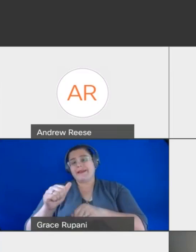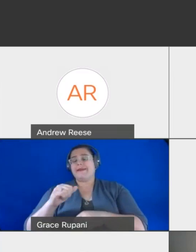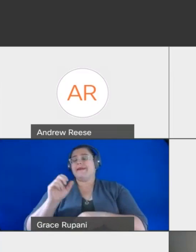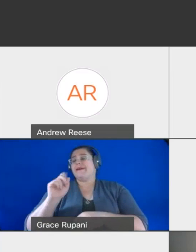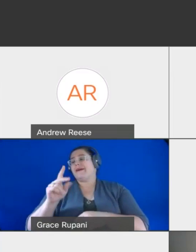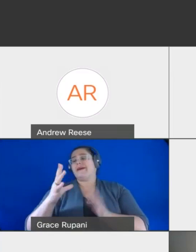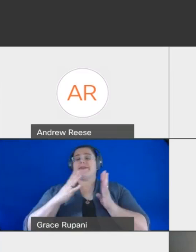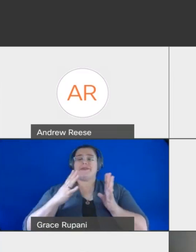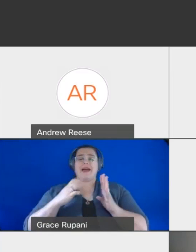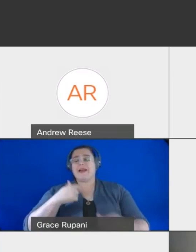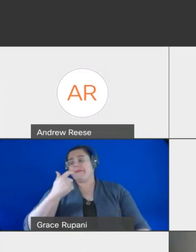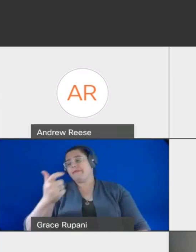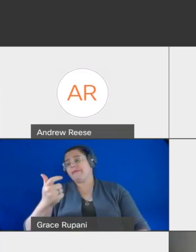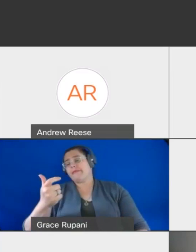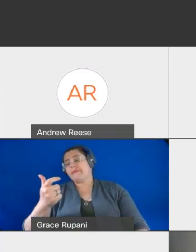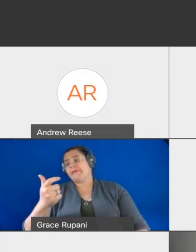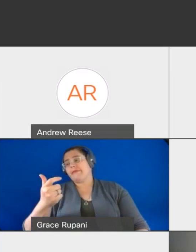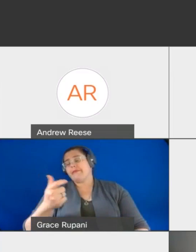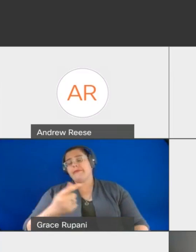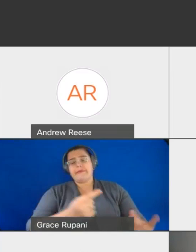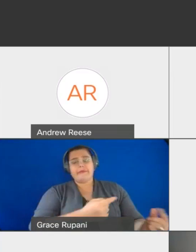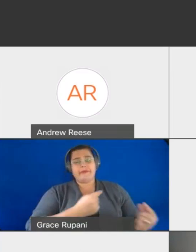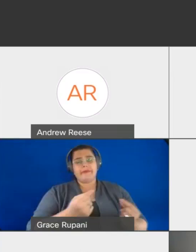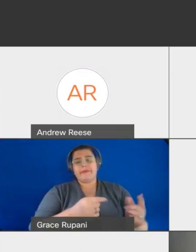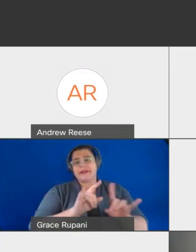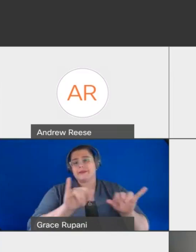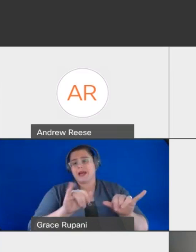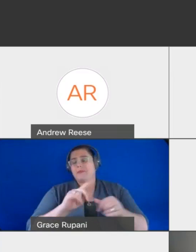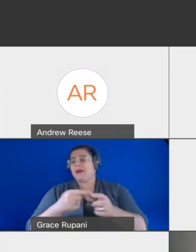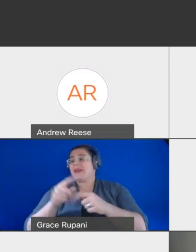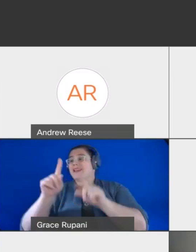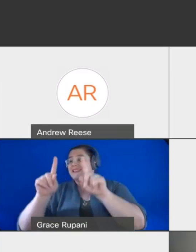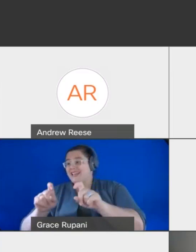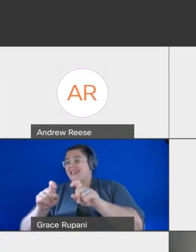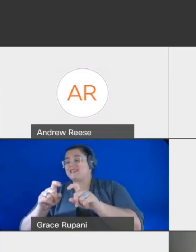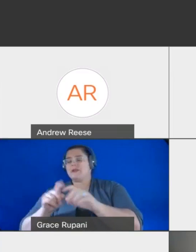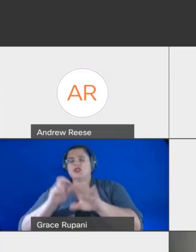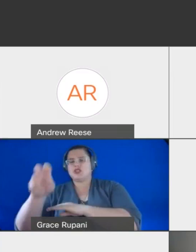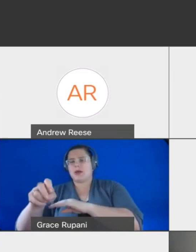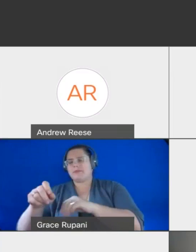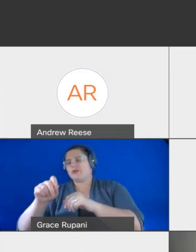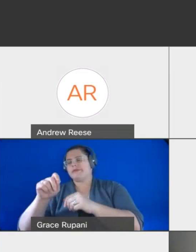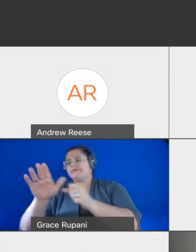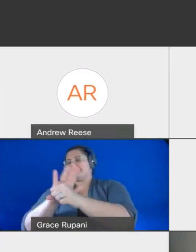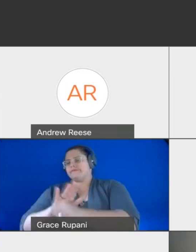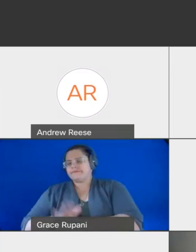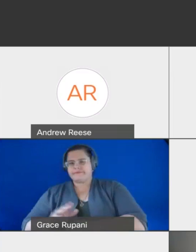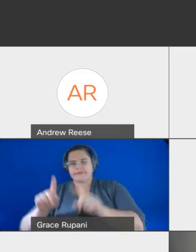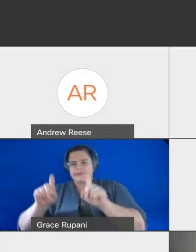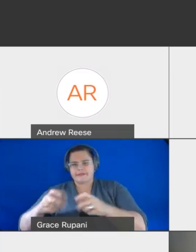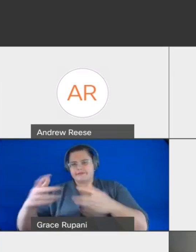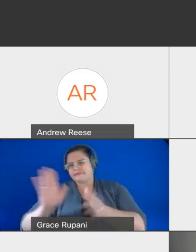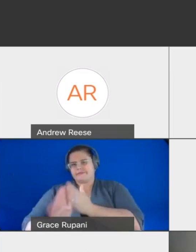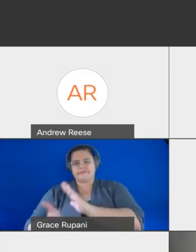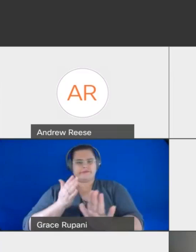test. There need to be ongoing discussions, ongoing reminders about the importance of all of these steps